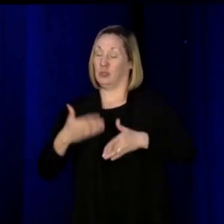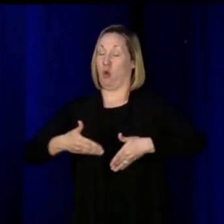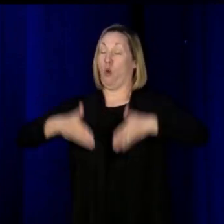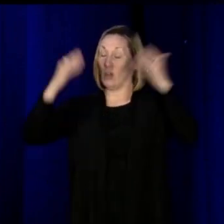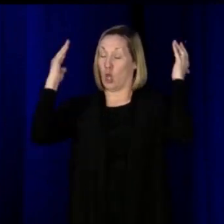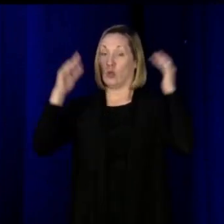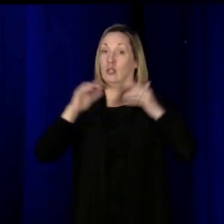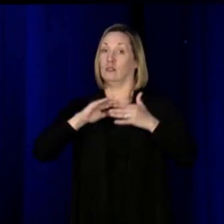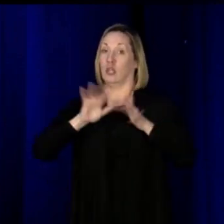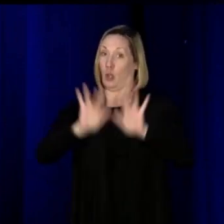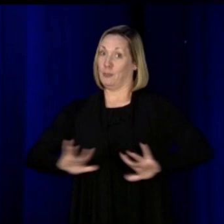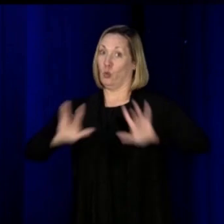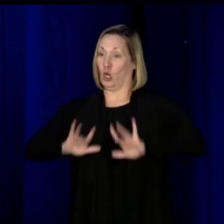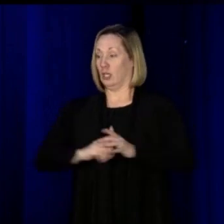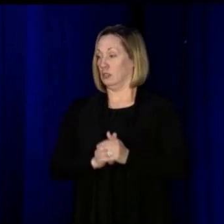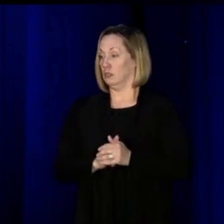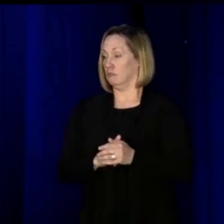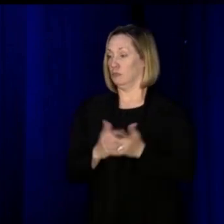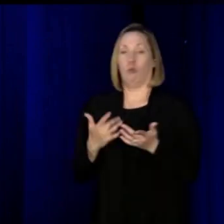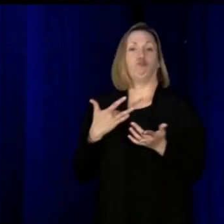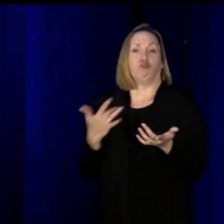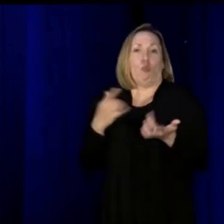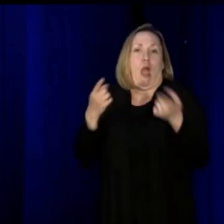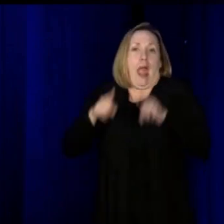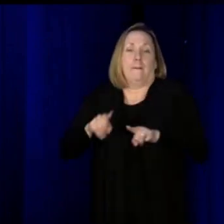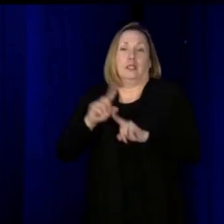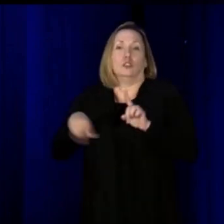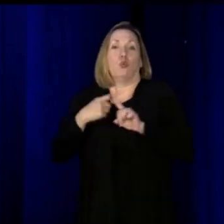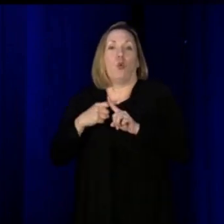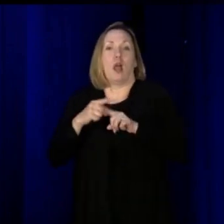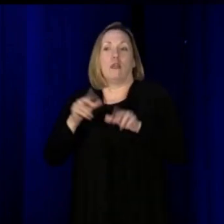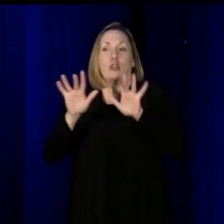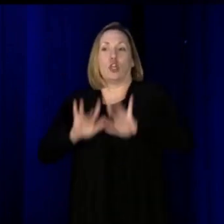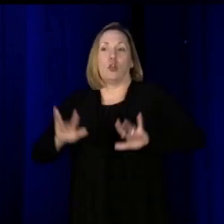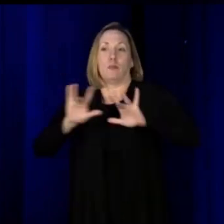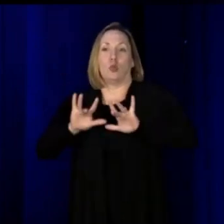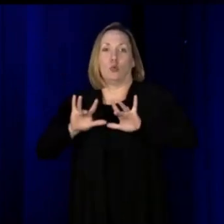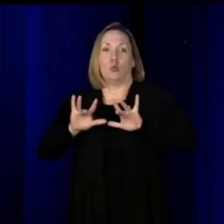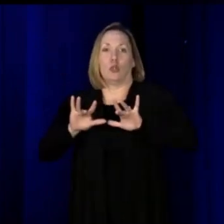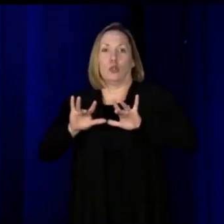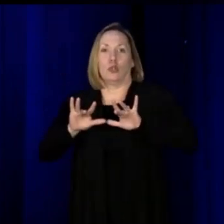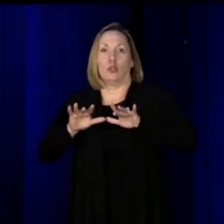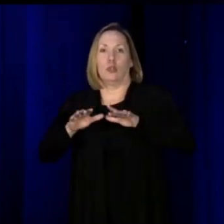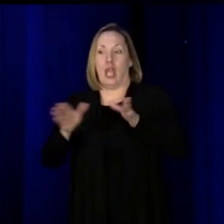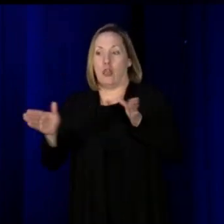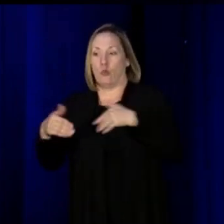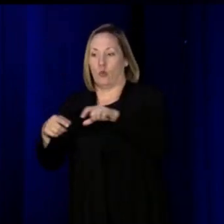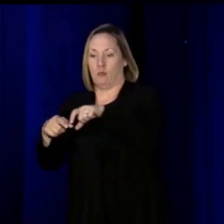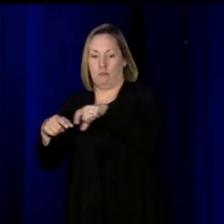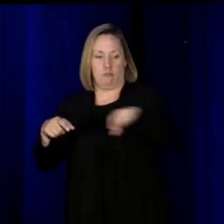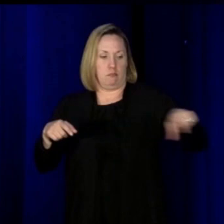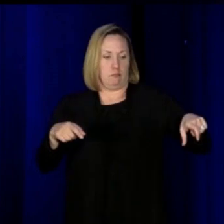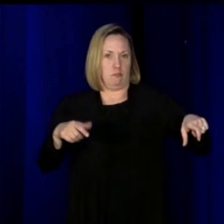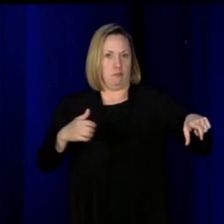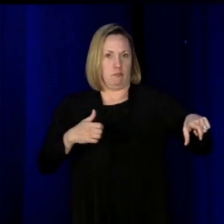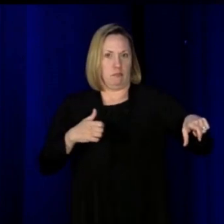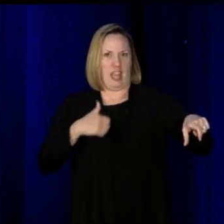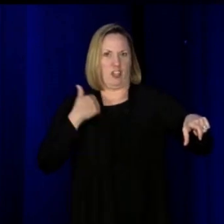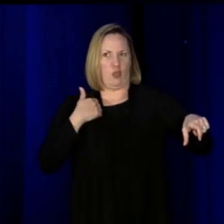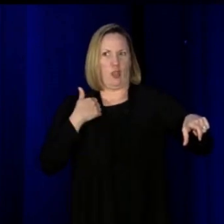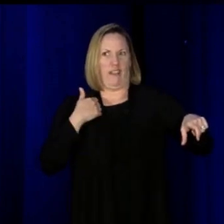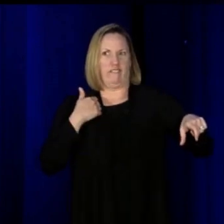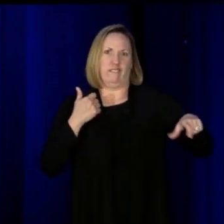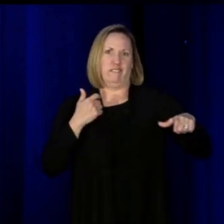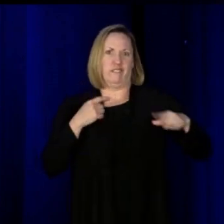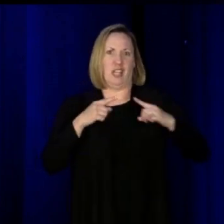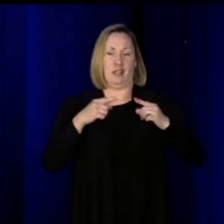computer. And not only that, what happens when the computer is located in a particular place of the world and you live very far from there? It